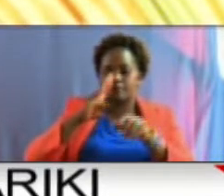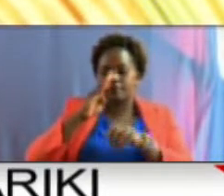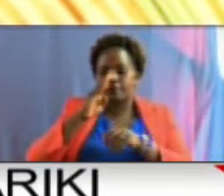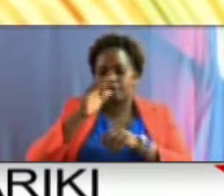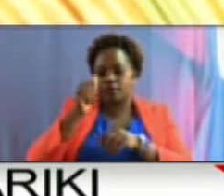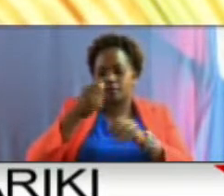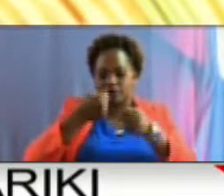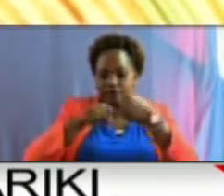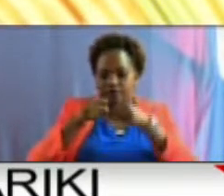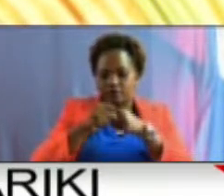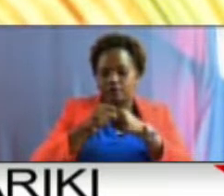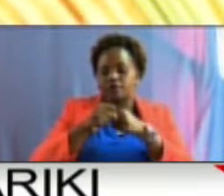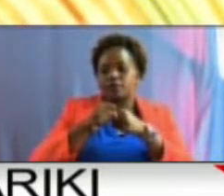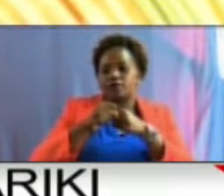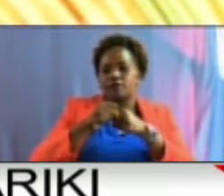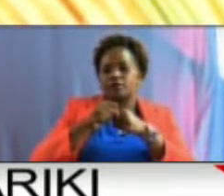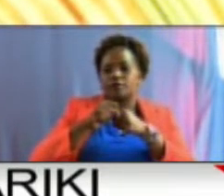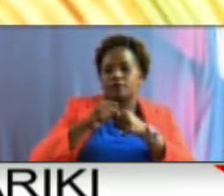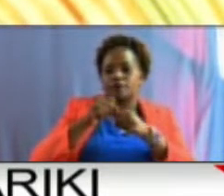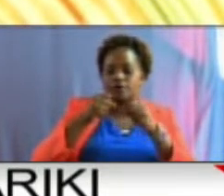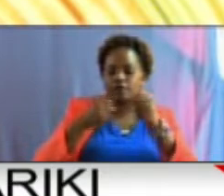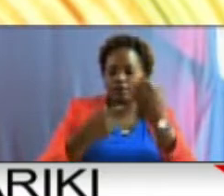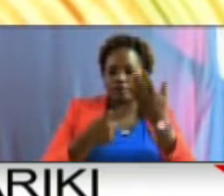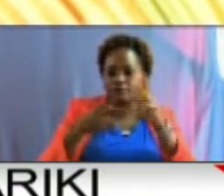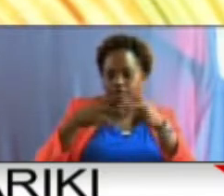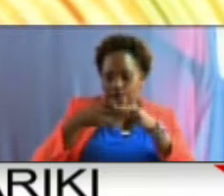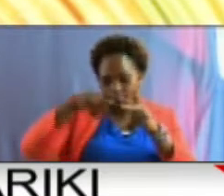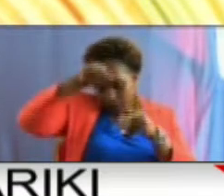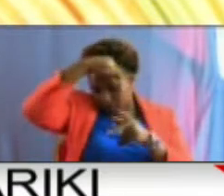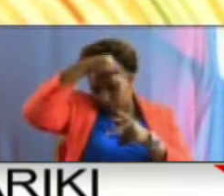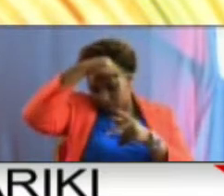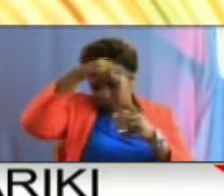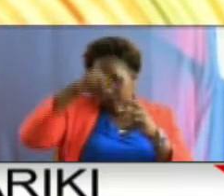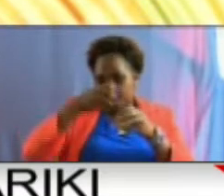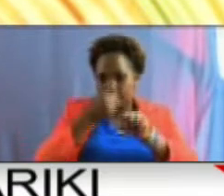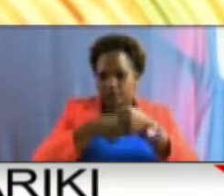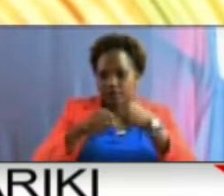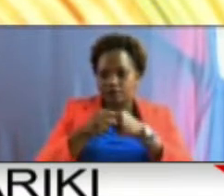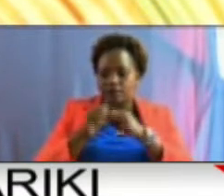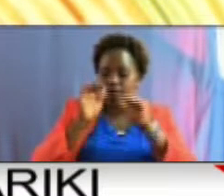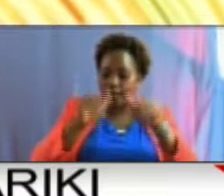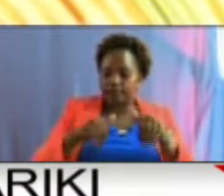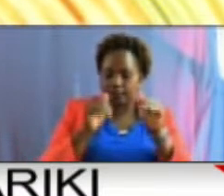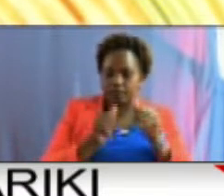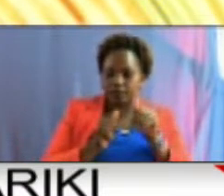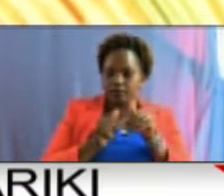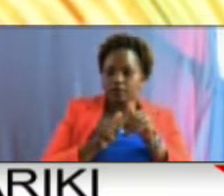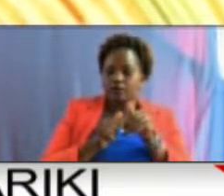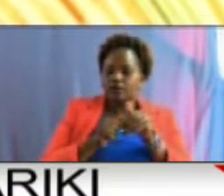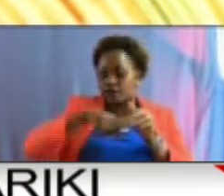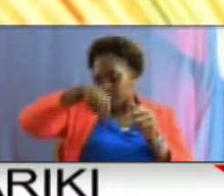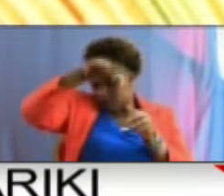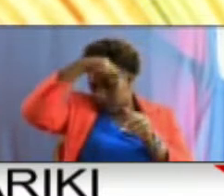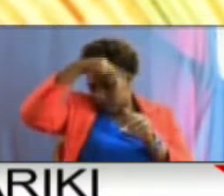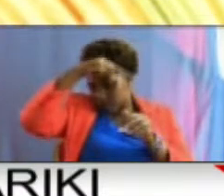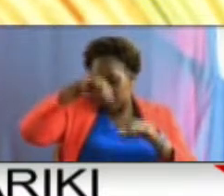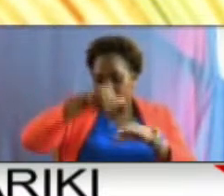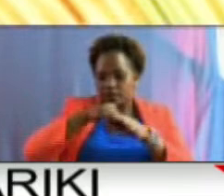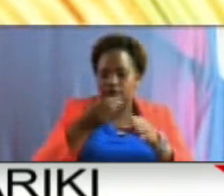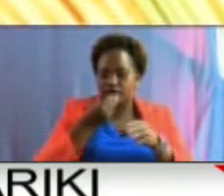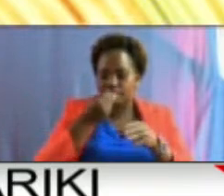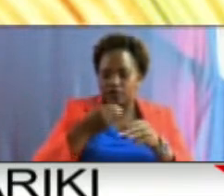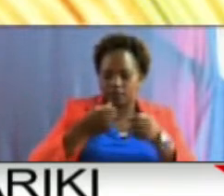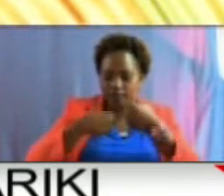Engineering, Bachelor of Science in Mechatronics Engineering, Bachelor of Science in Agriculture, Bachelor of Science in Food Science